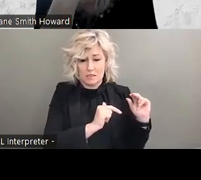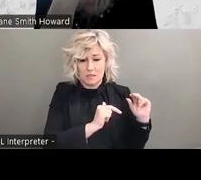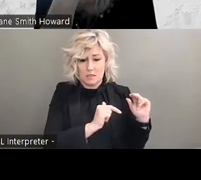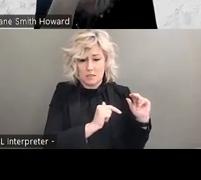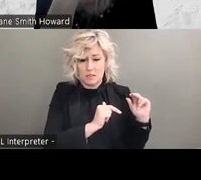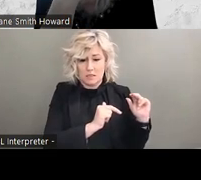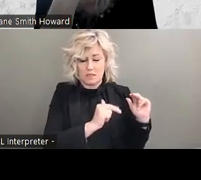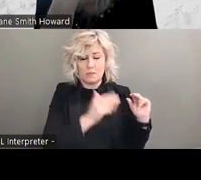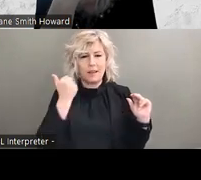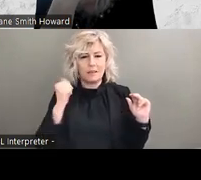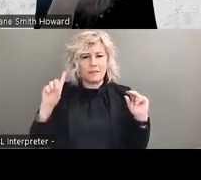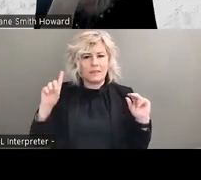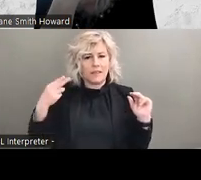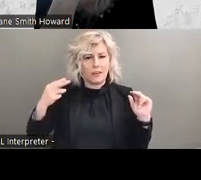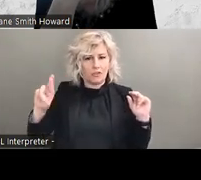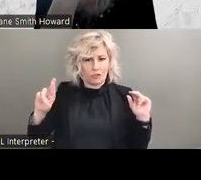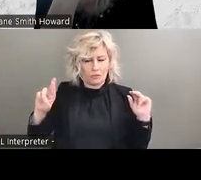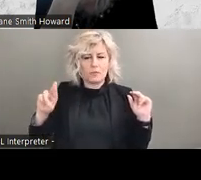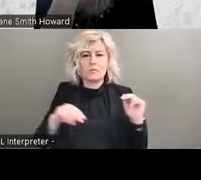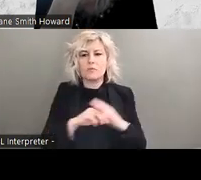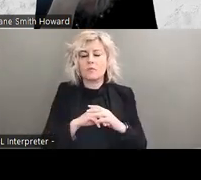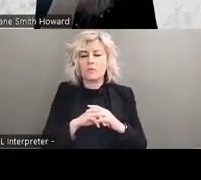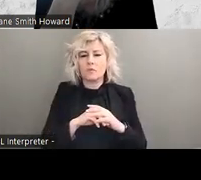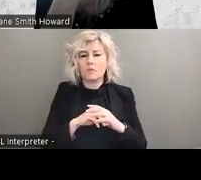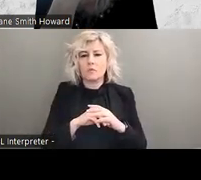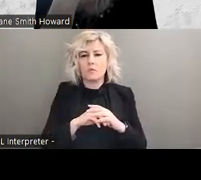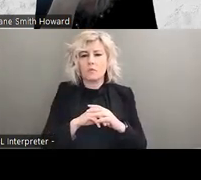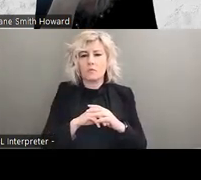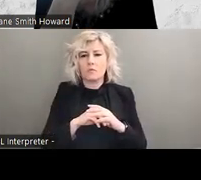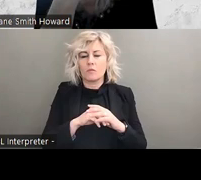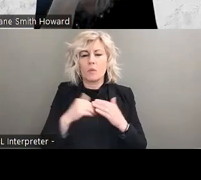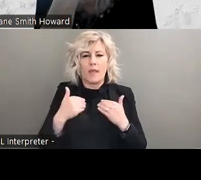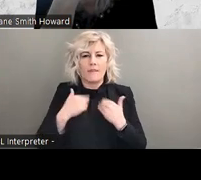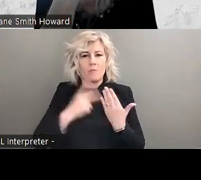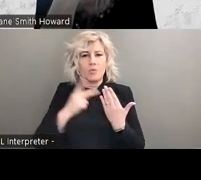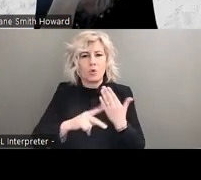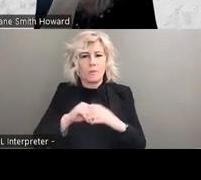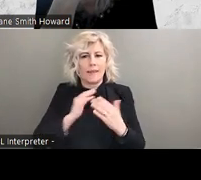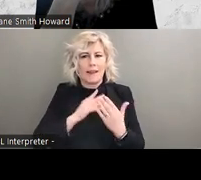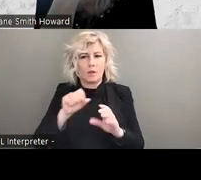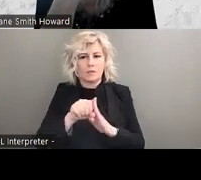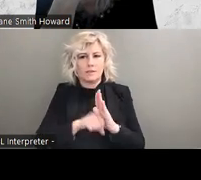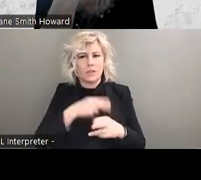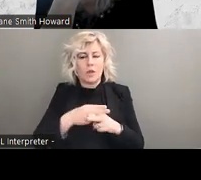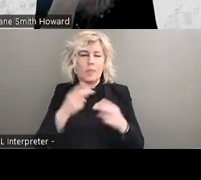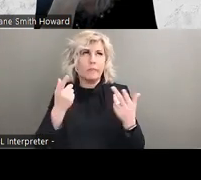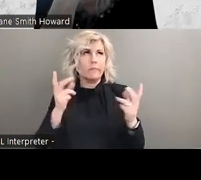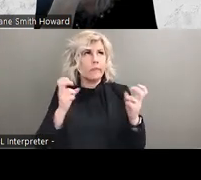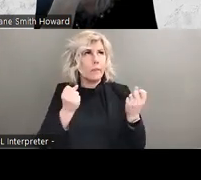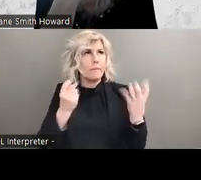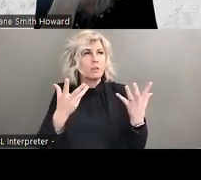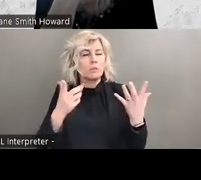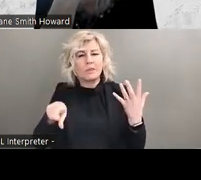DHR. We do have a program in our state that's called the Multiple Needs